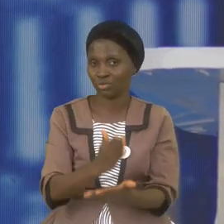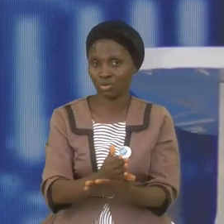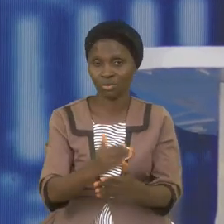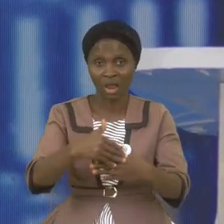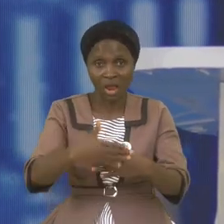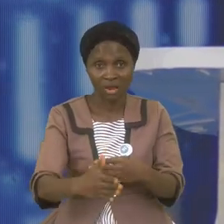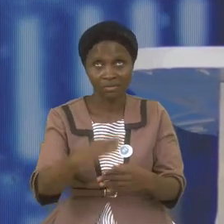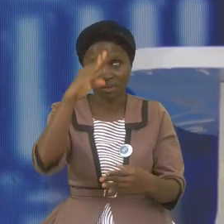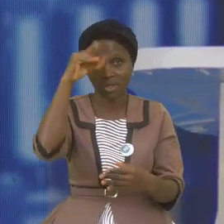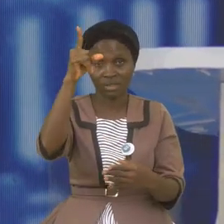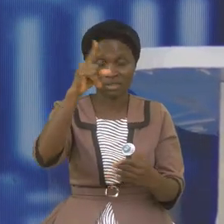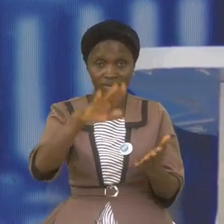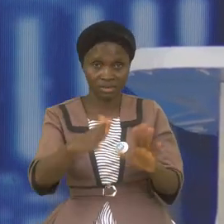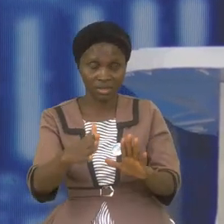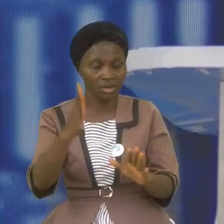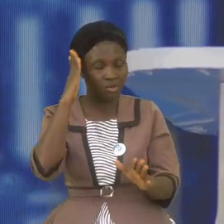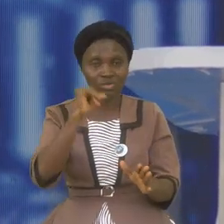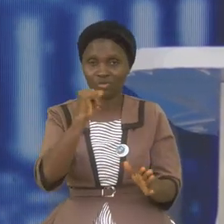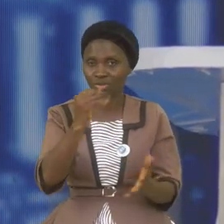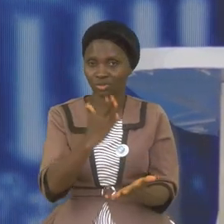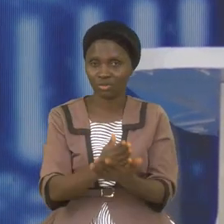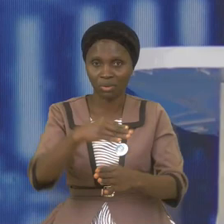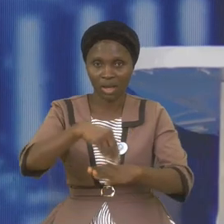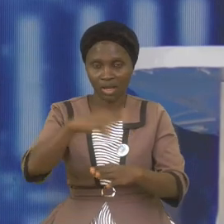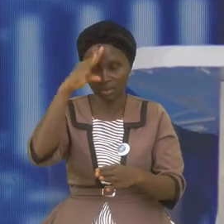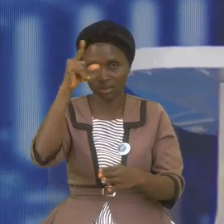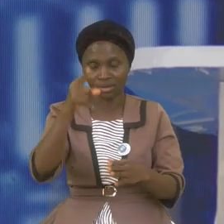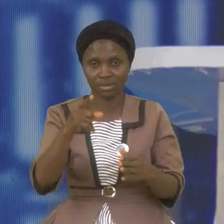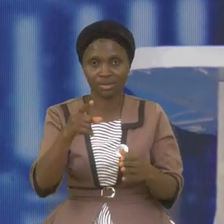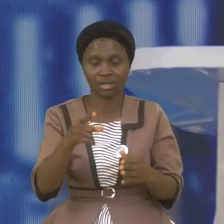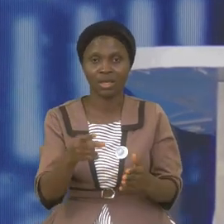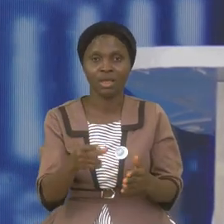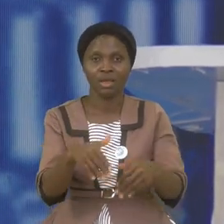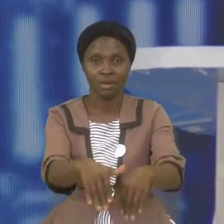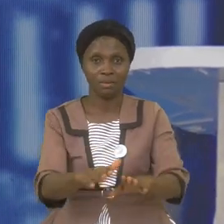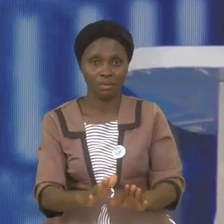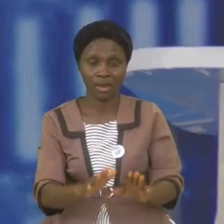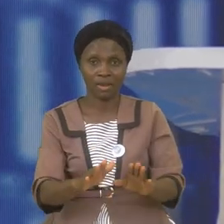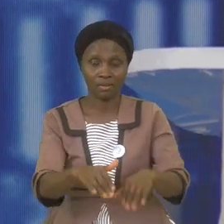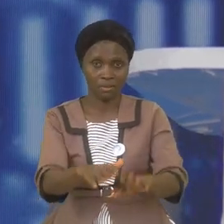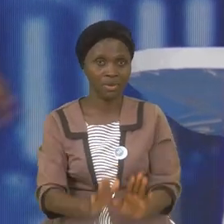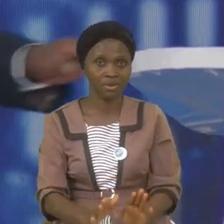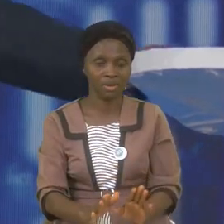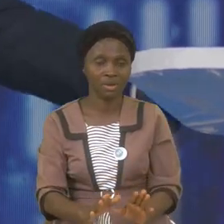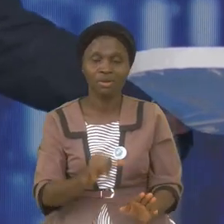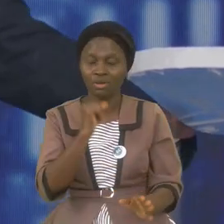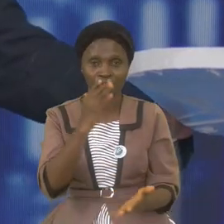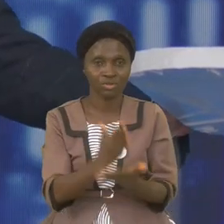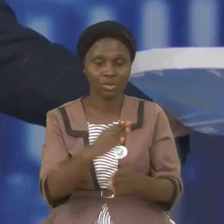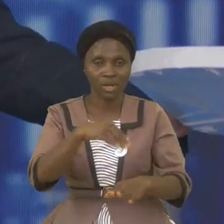will not stop at his burial, will not stop at his resurrection